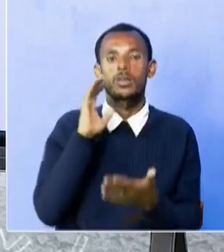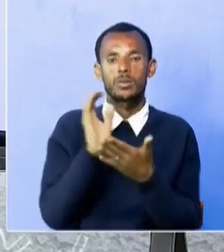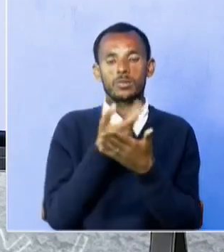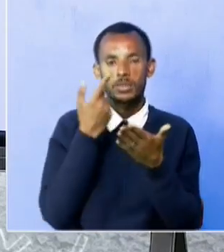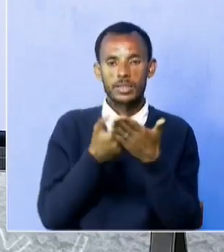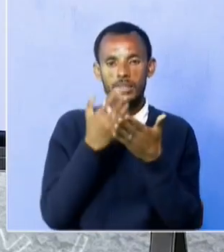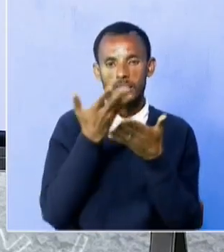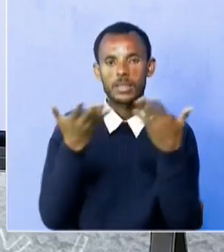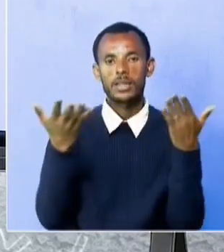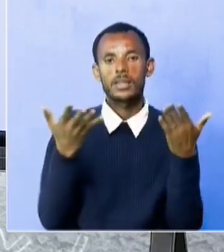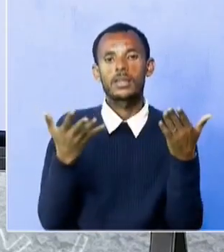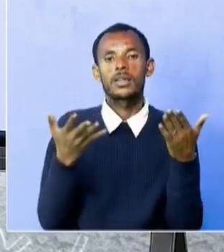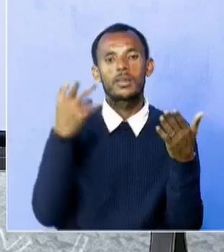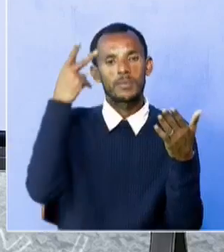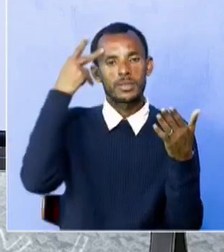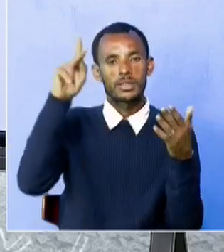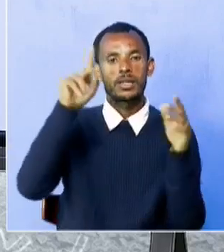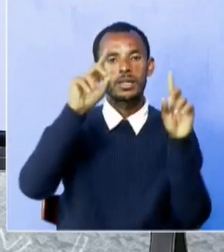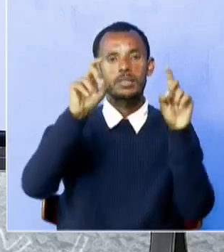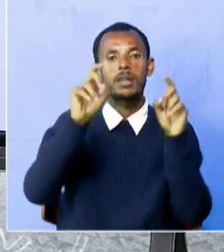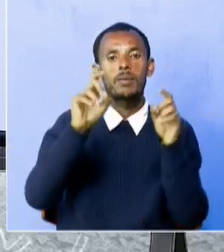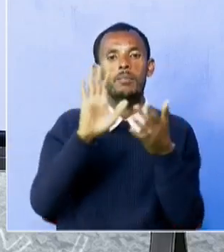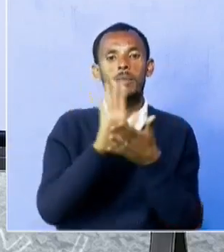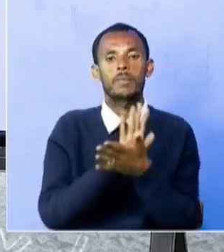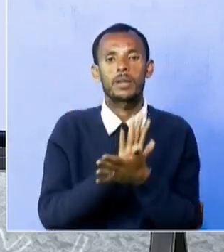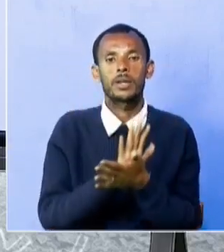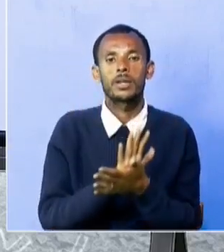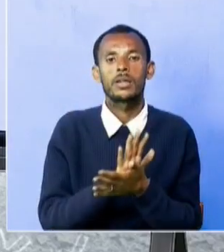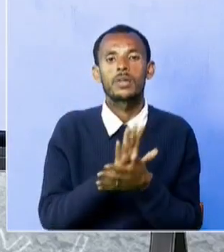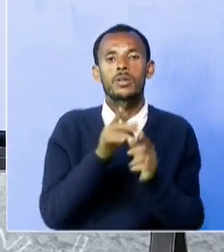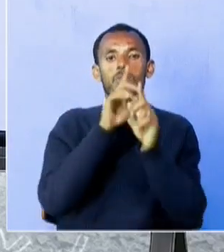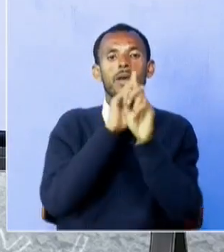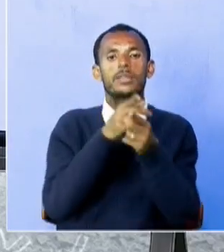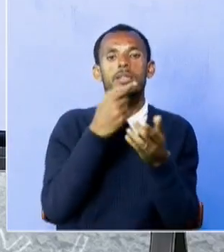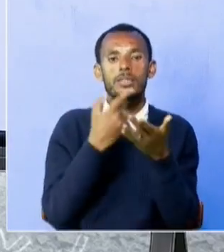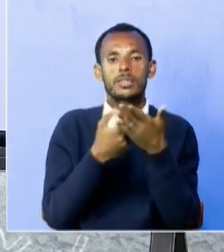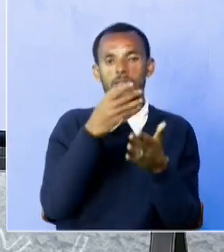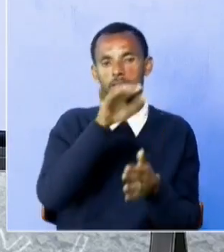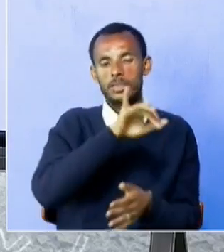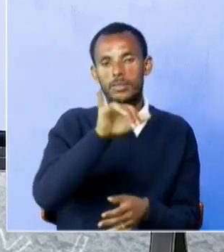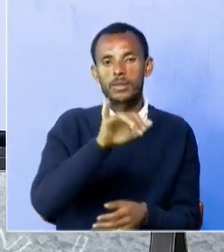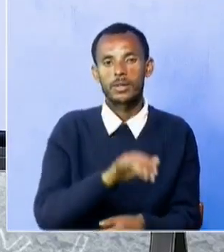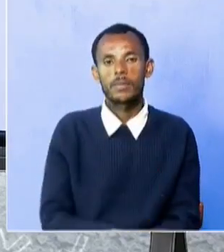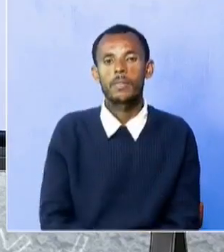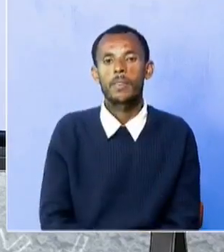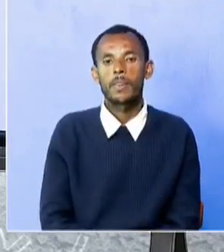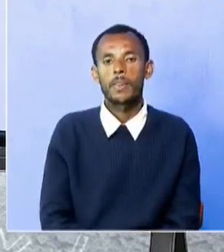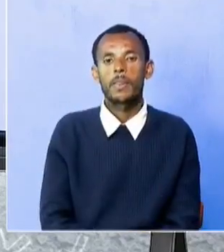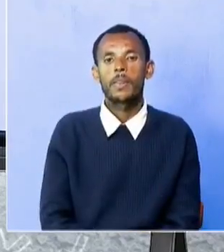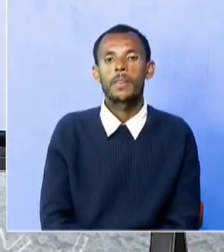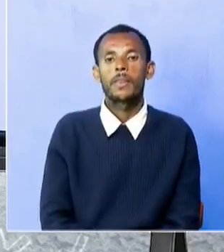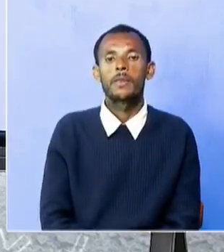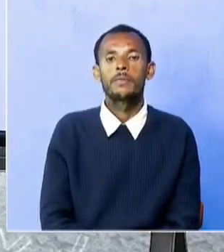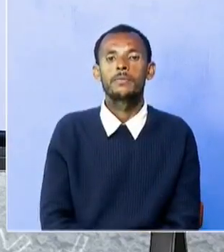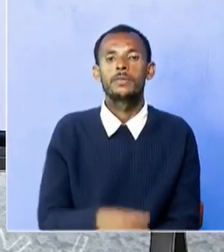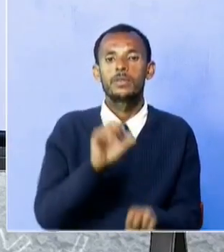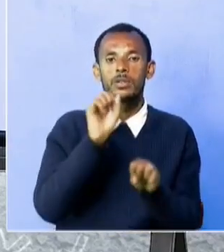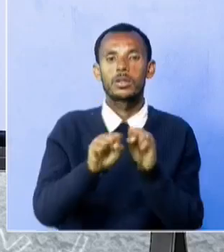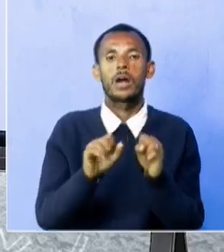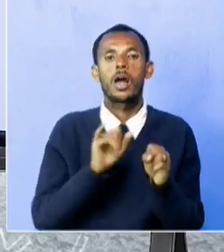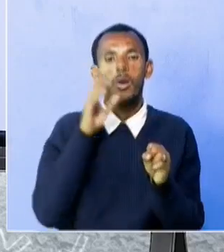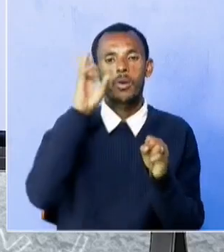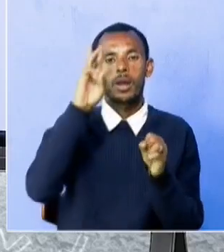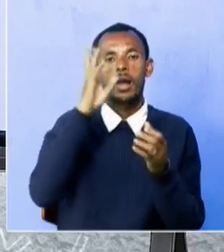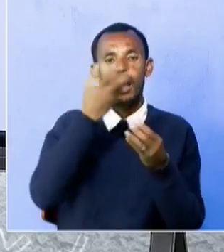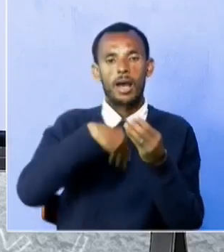from ministry exam paper. So you need to answer this way. Well, so I will